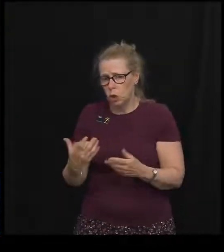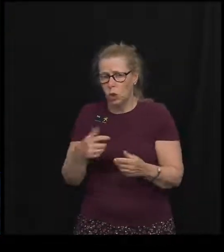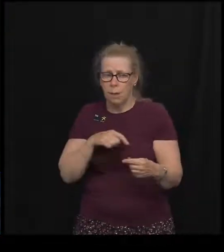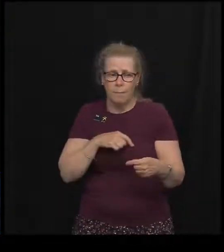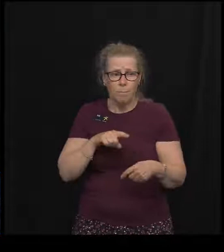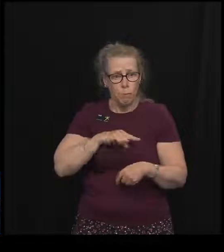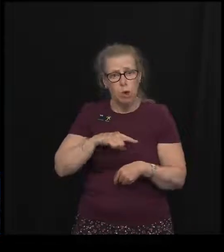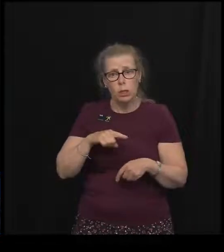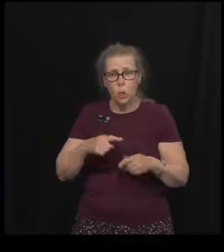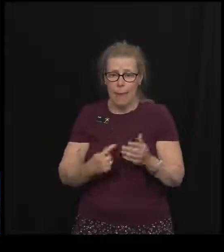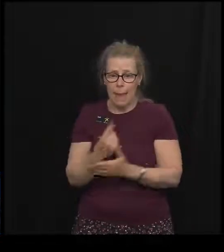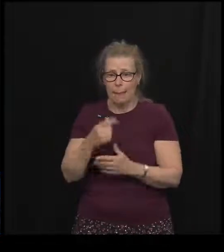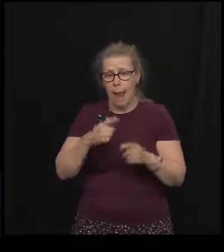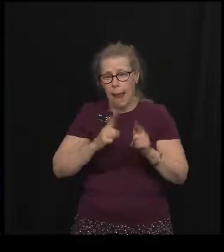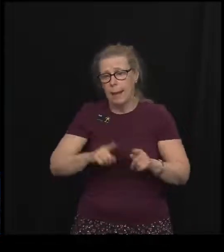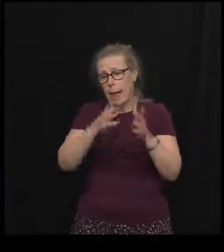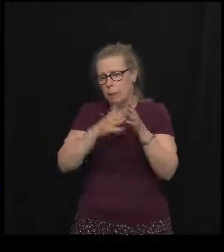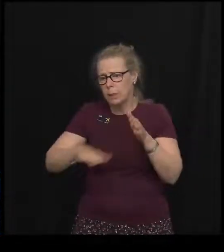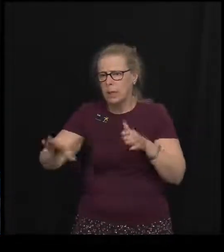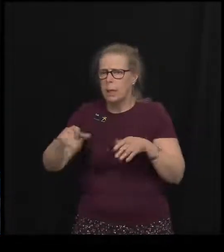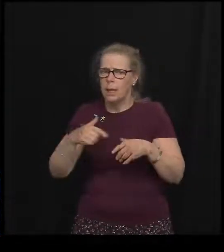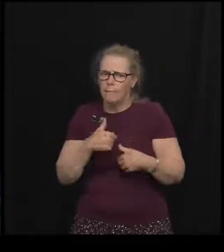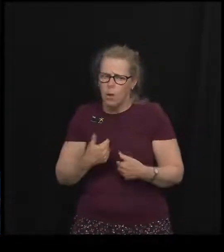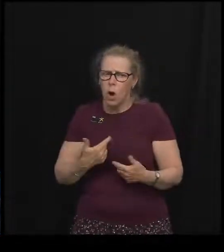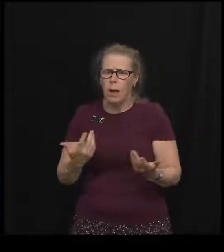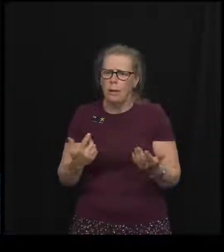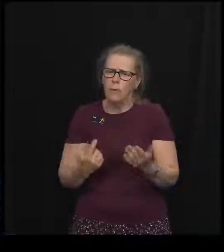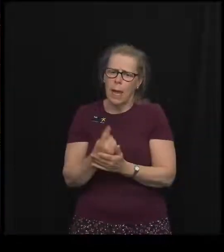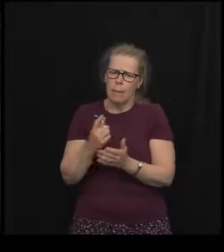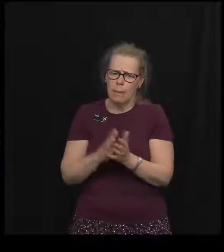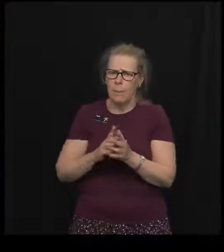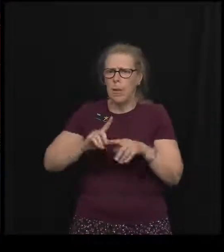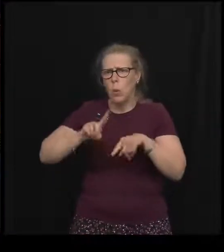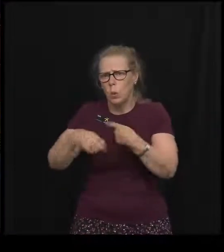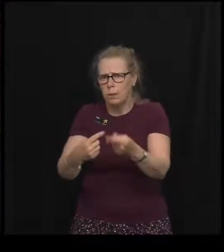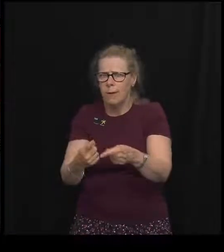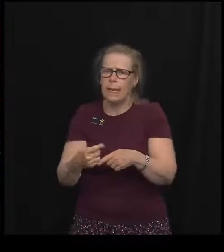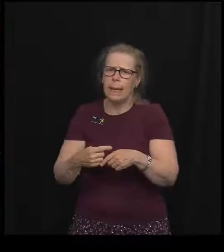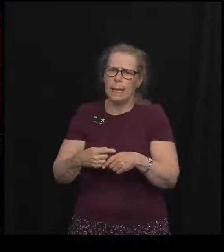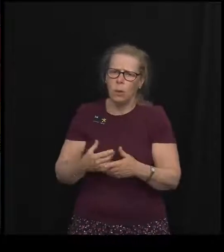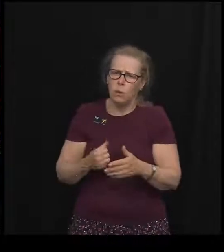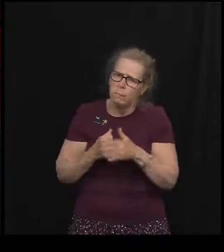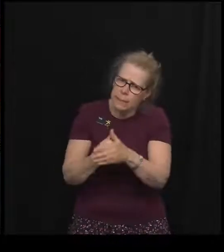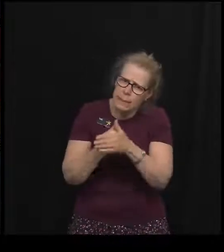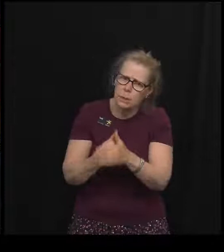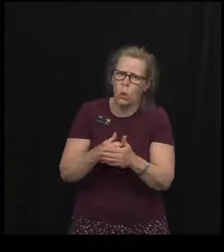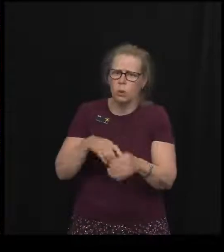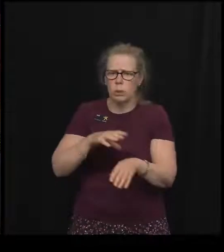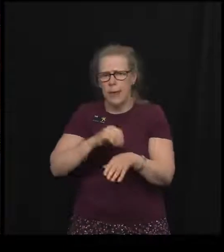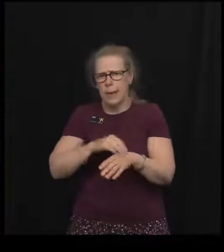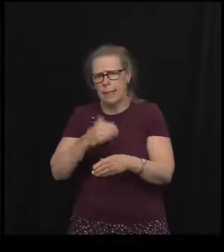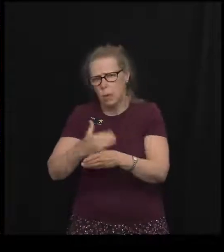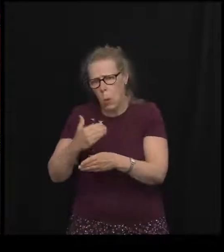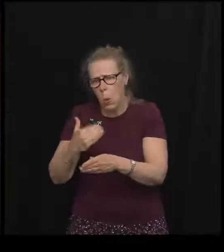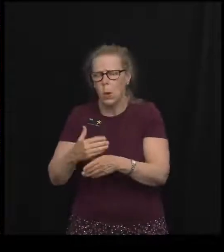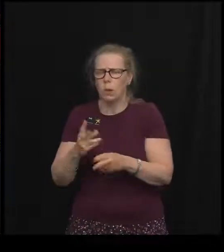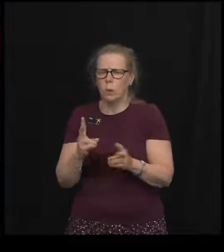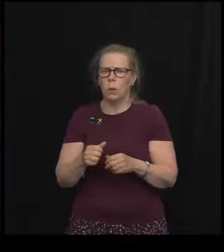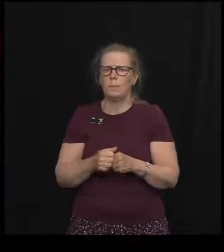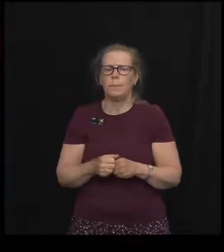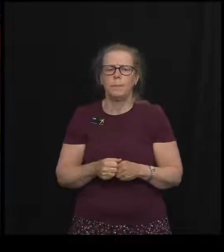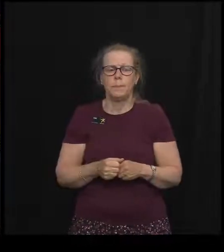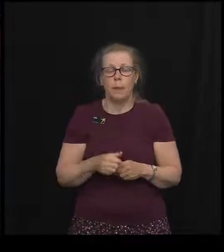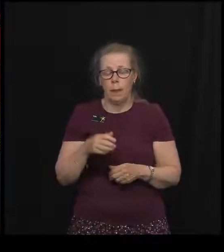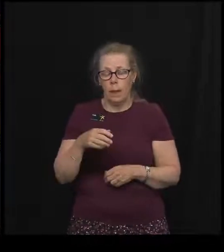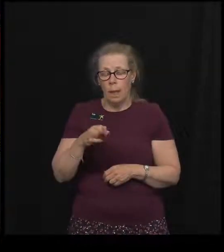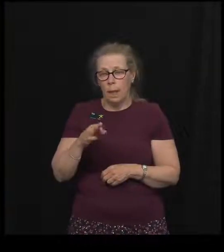seminars here. What's your take on that, development aid and Sweden's role? I really hope, and I am hopeful that Sweden will continue